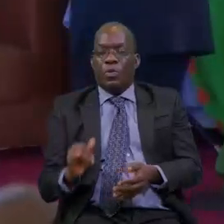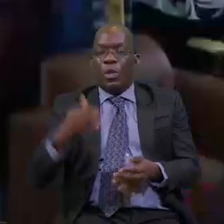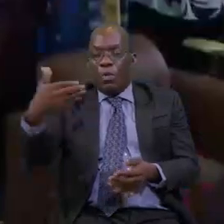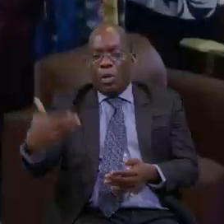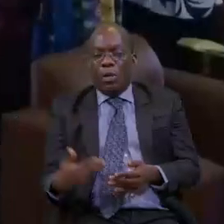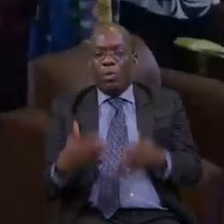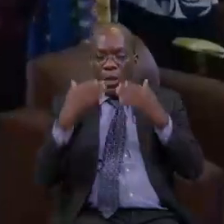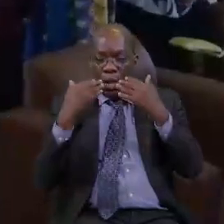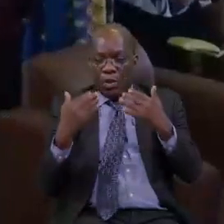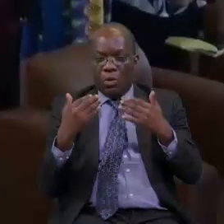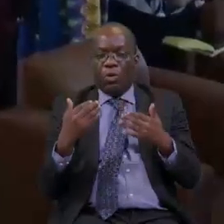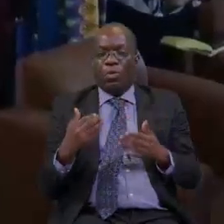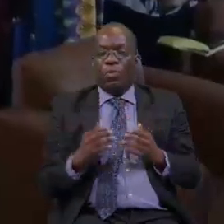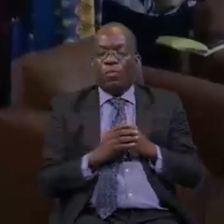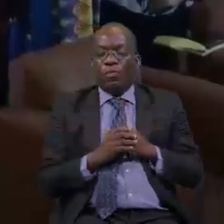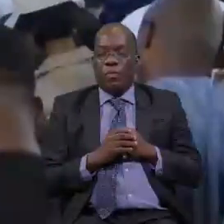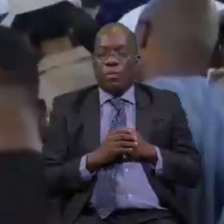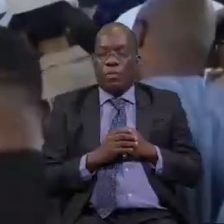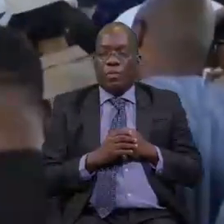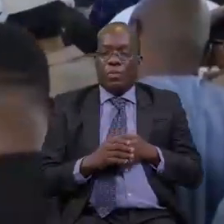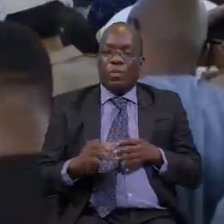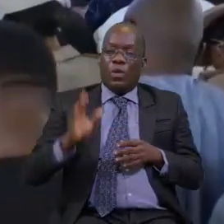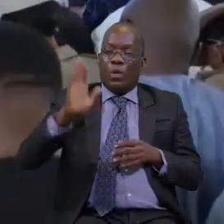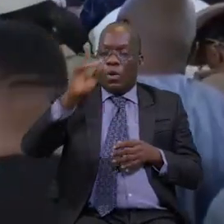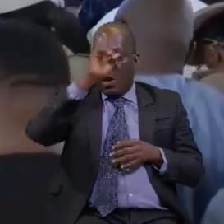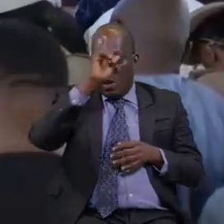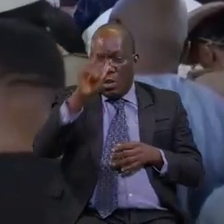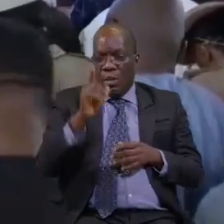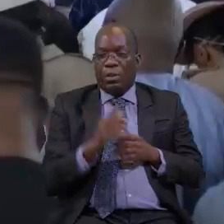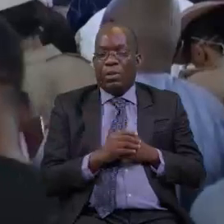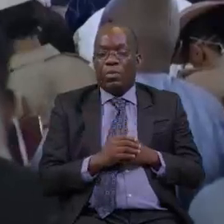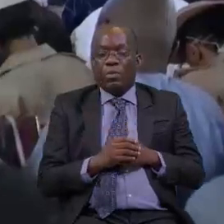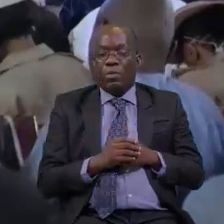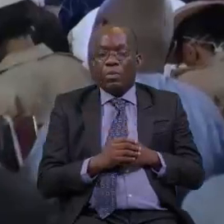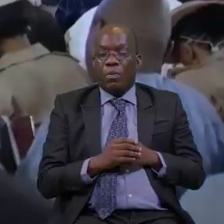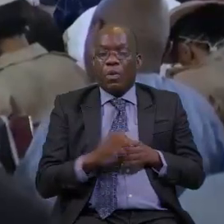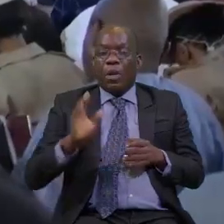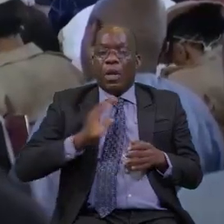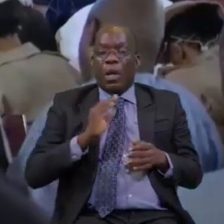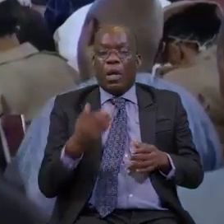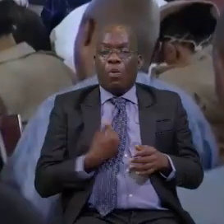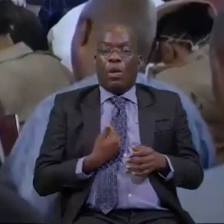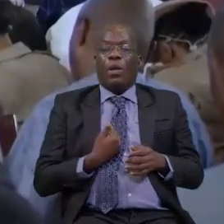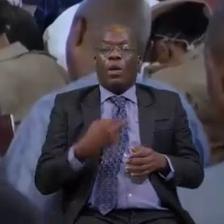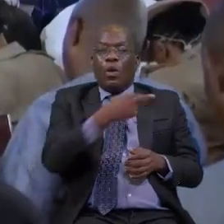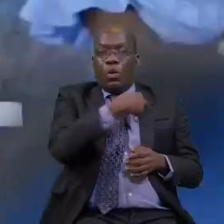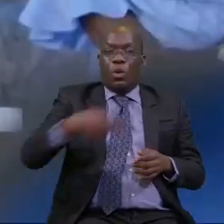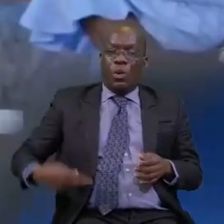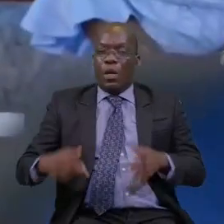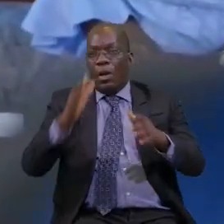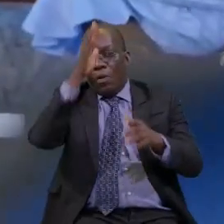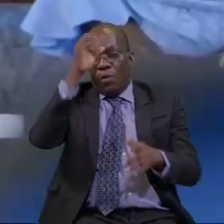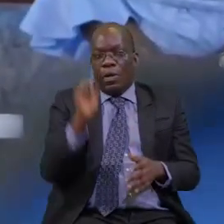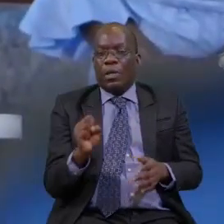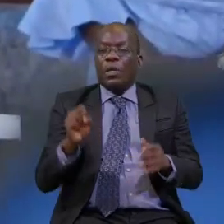much. Your Excellencies and our Royal Fathers and everyone here,